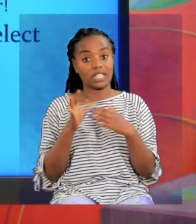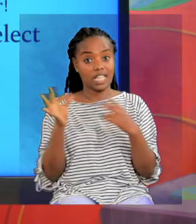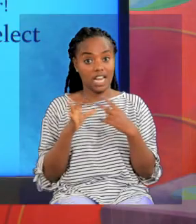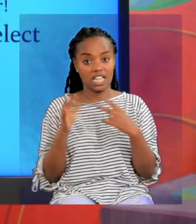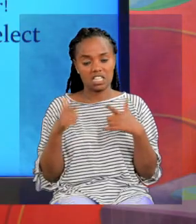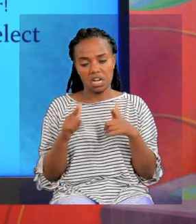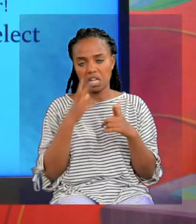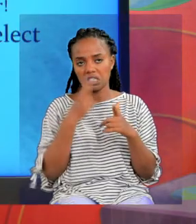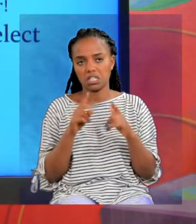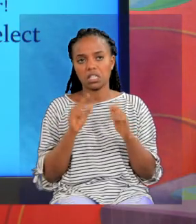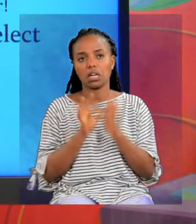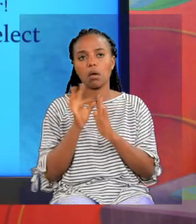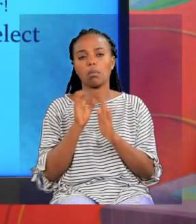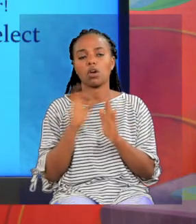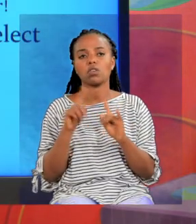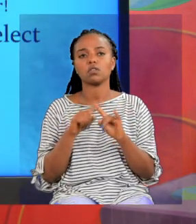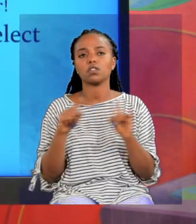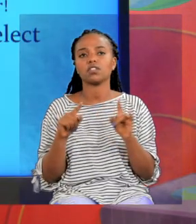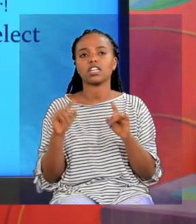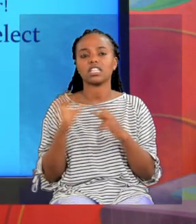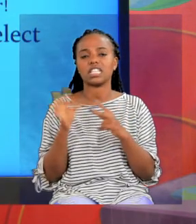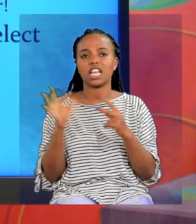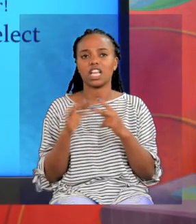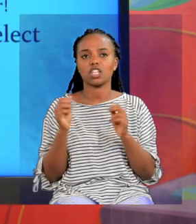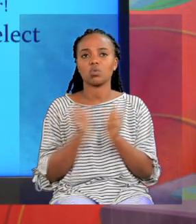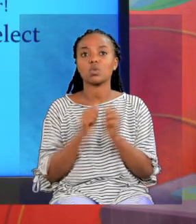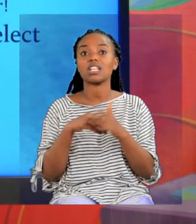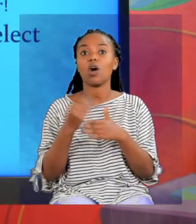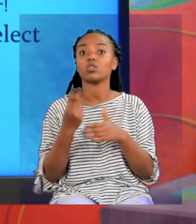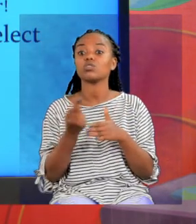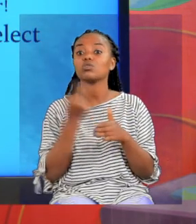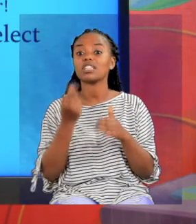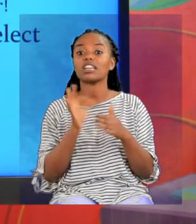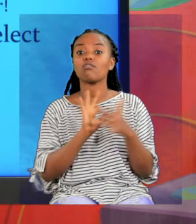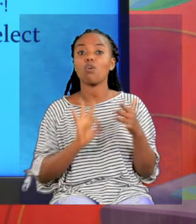let's see the number of different ways of selection without using the formula.